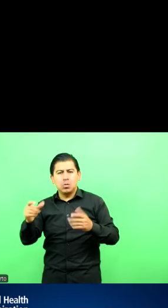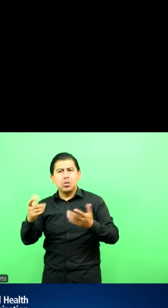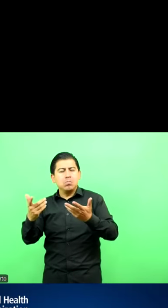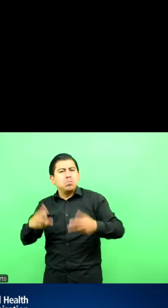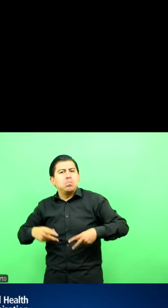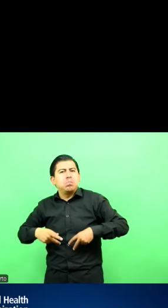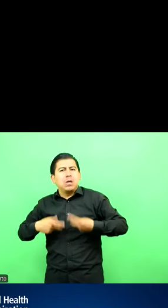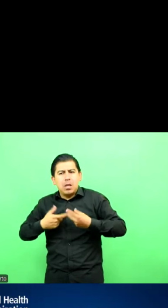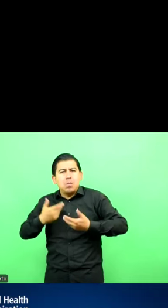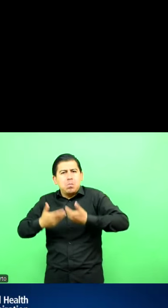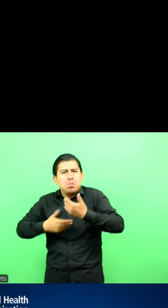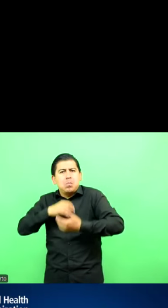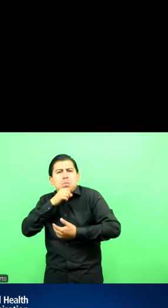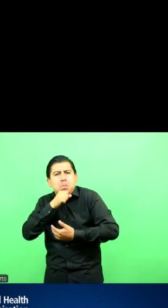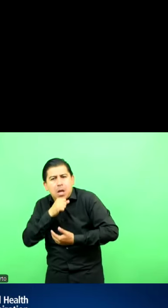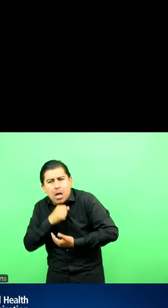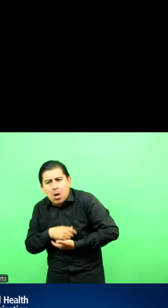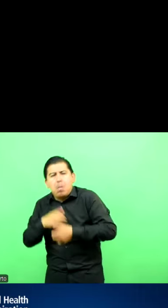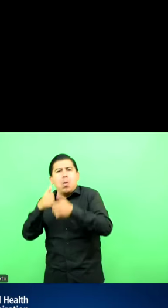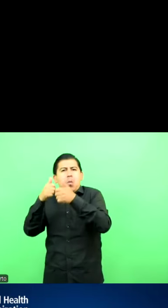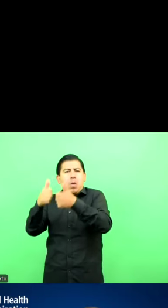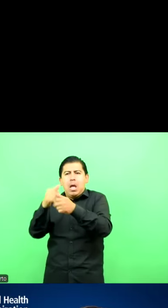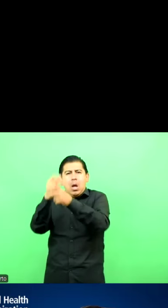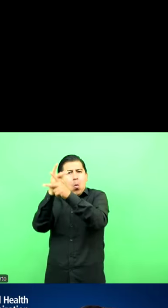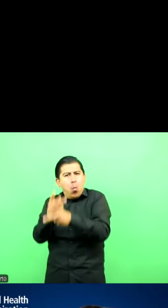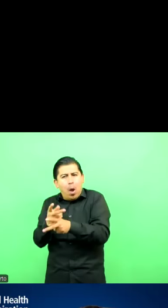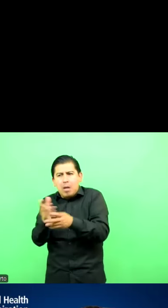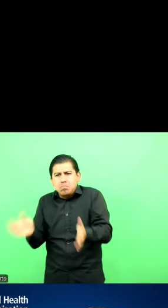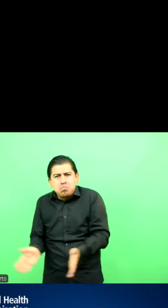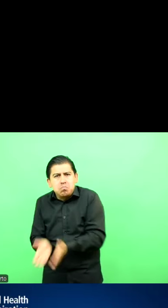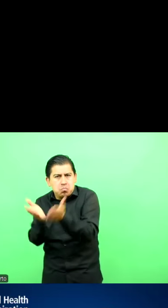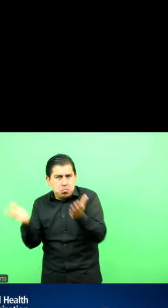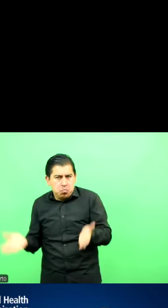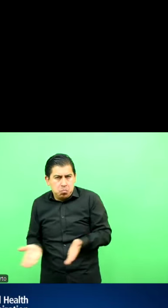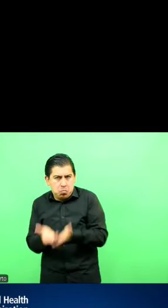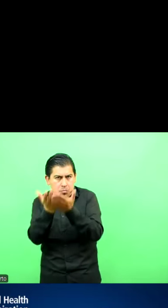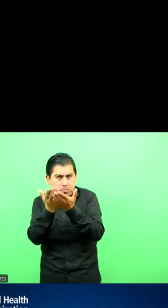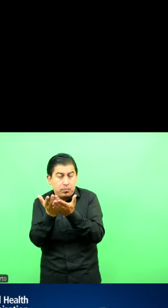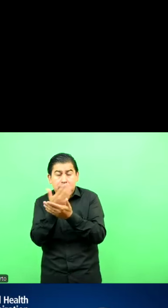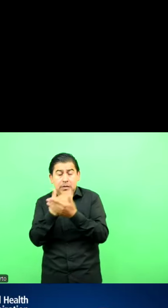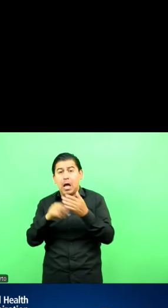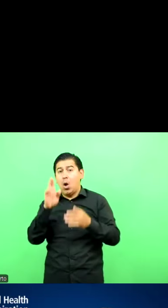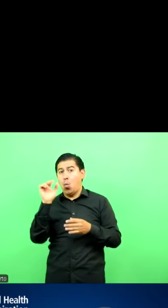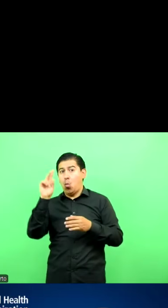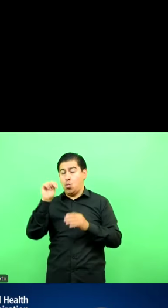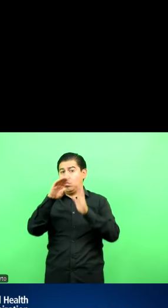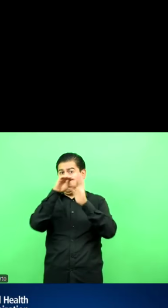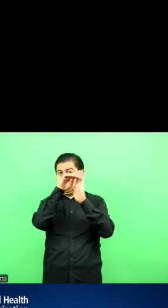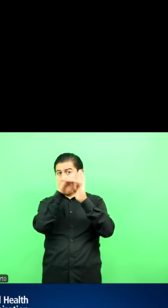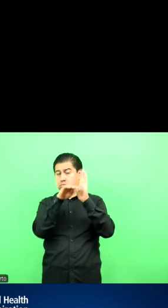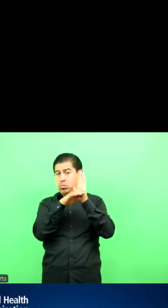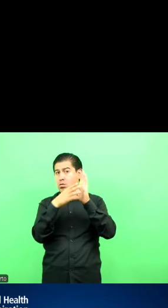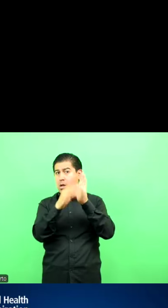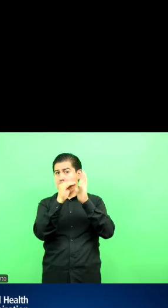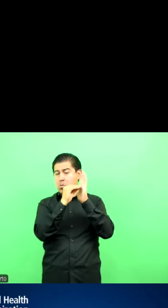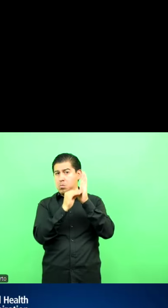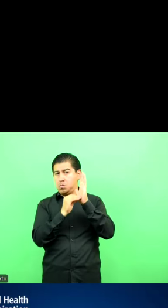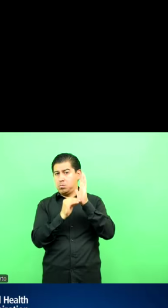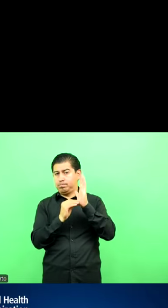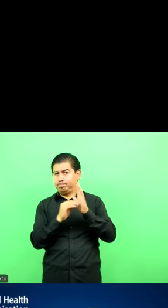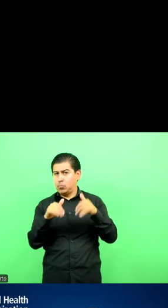in view of the UN Decade of Healthy Aging, WHO World Health Organization also developed their strategy around the healthy